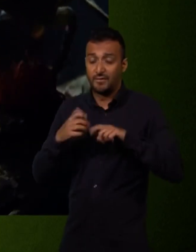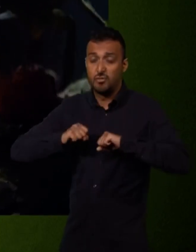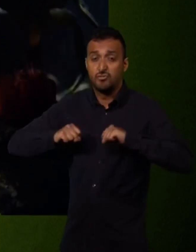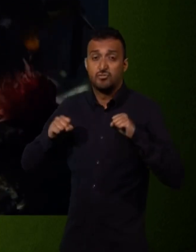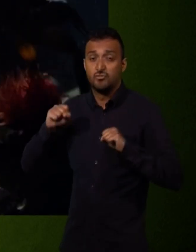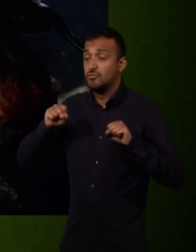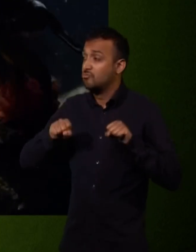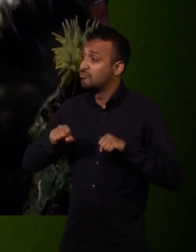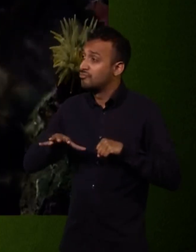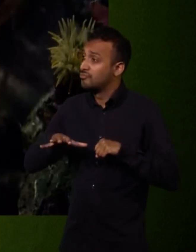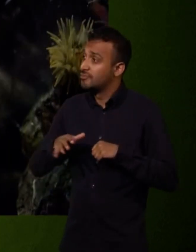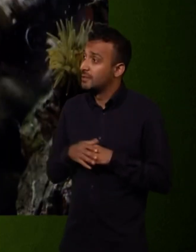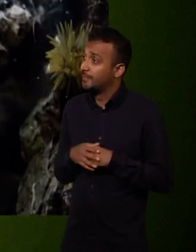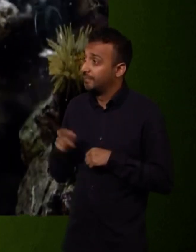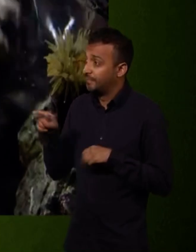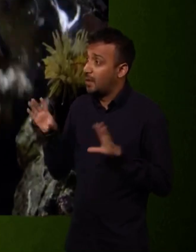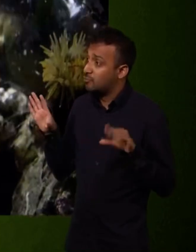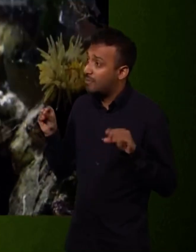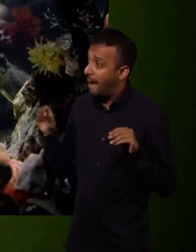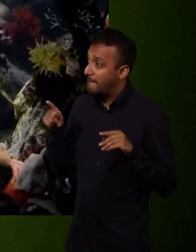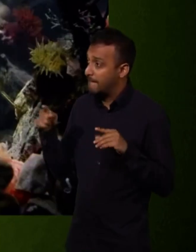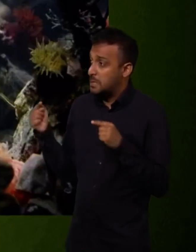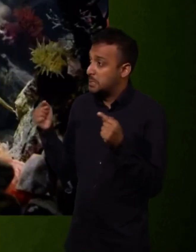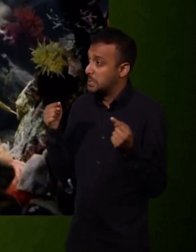Crabs jostle over scraps.